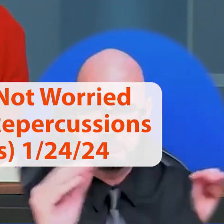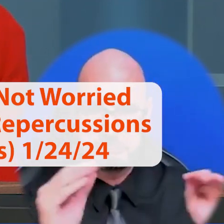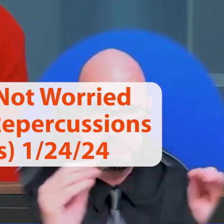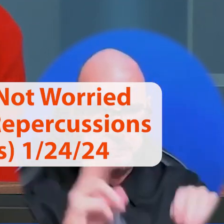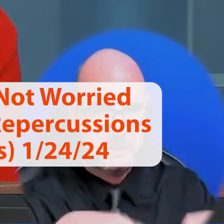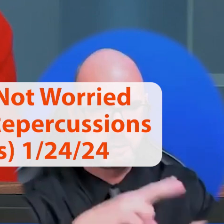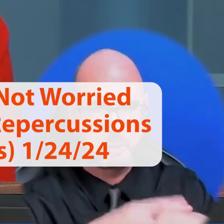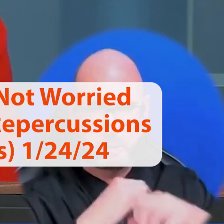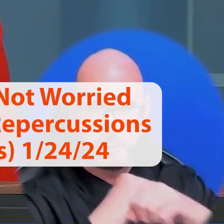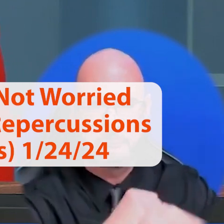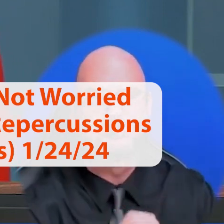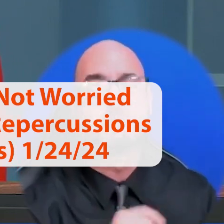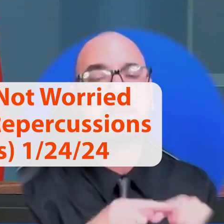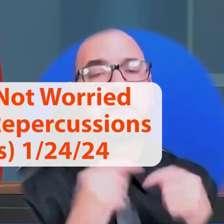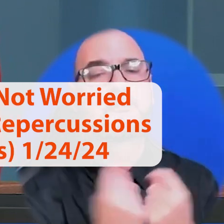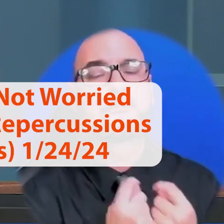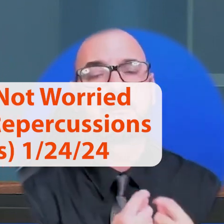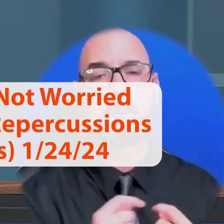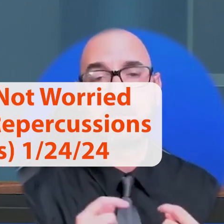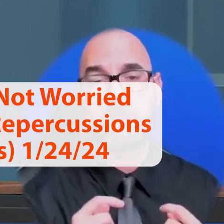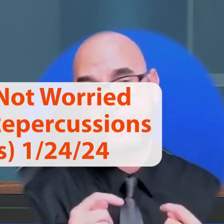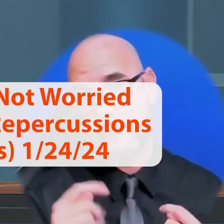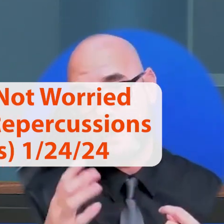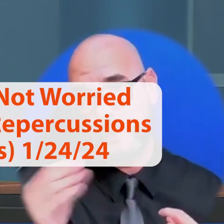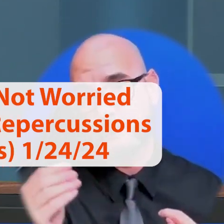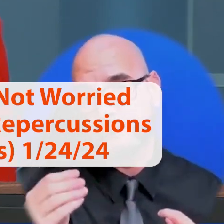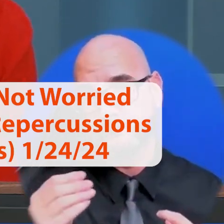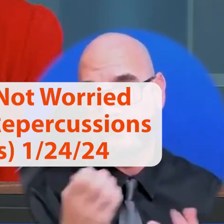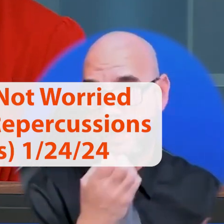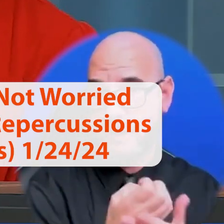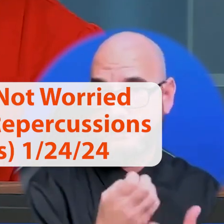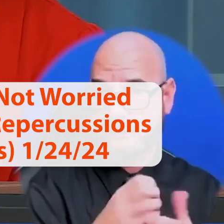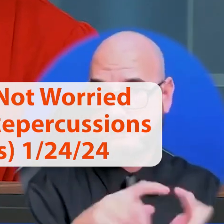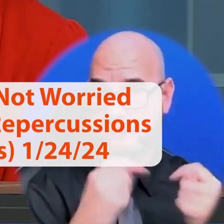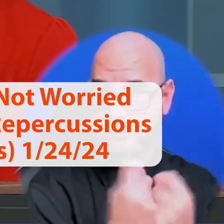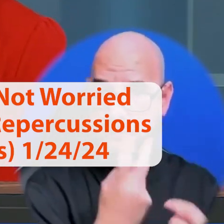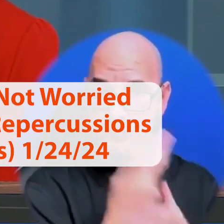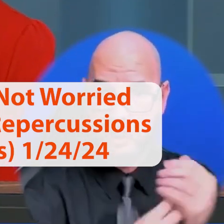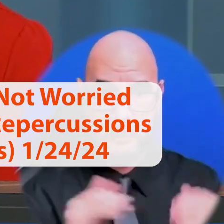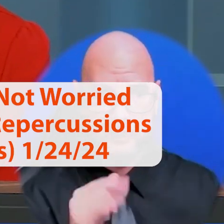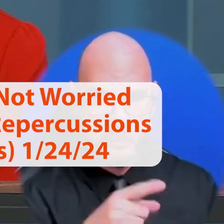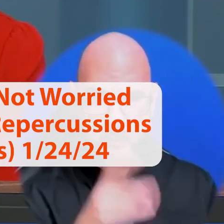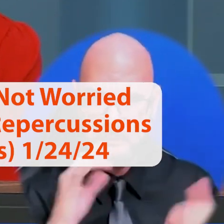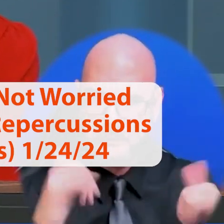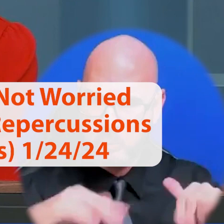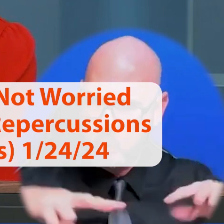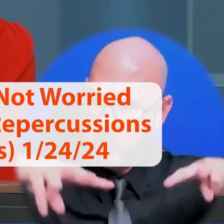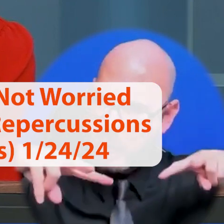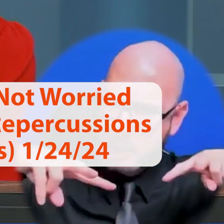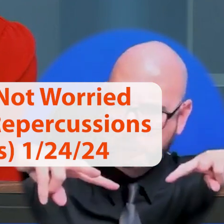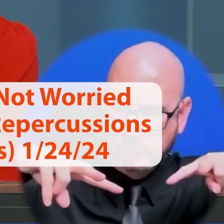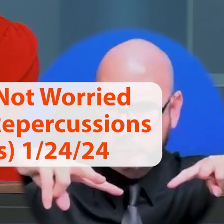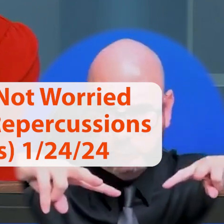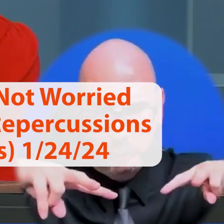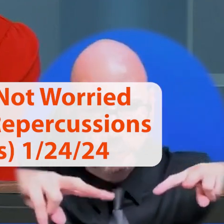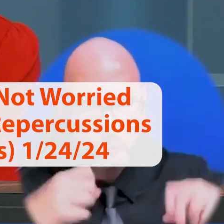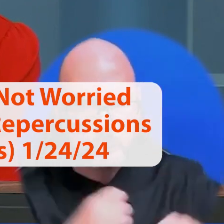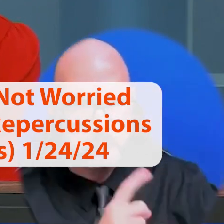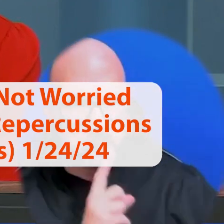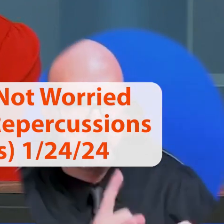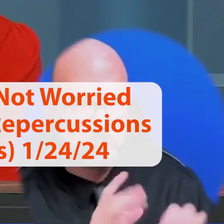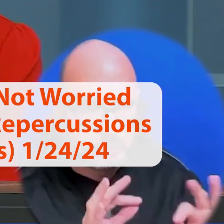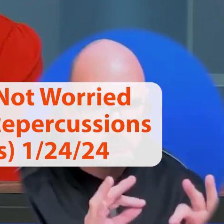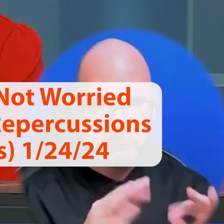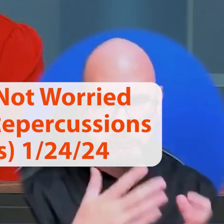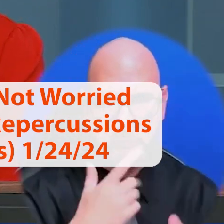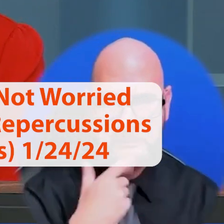Our national security team and obviously our economic team are going to continue to keep a close eye on this, on the evolving situation in the Red Sea.